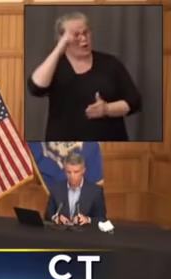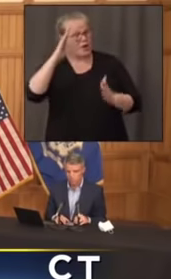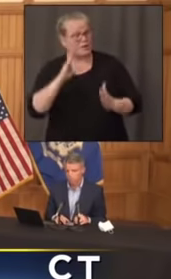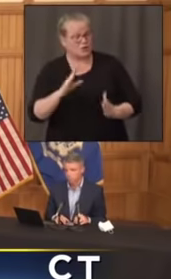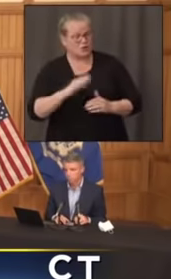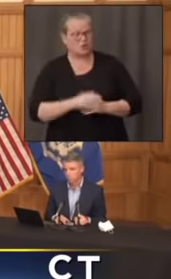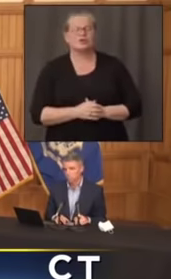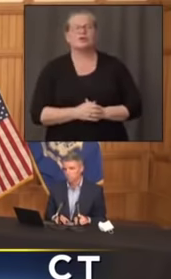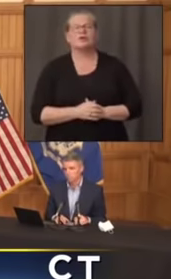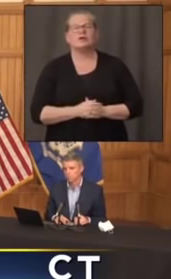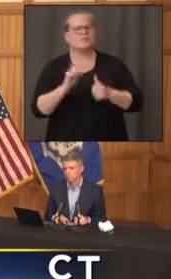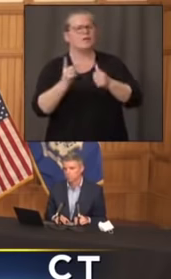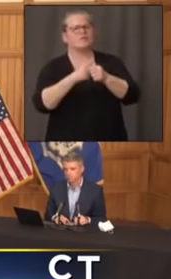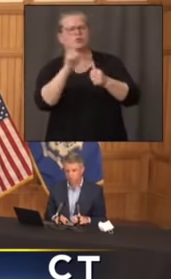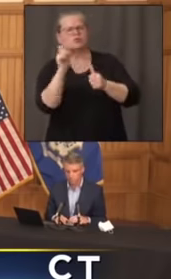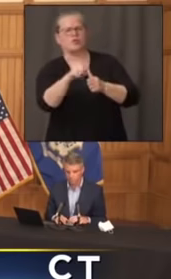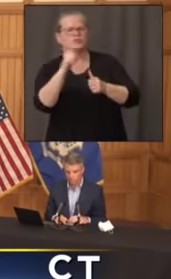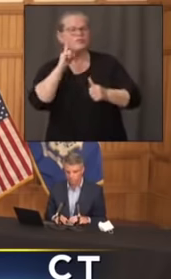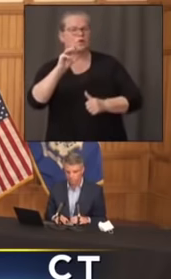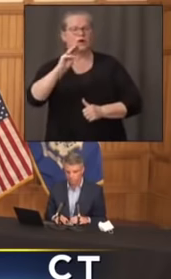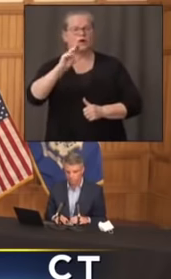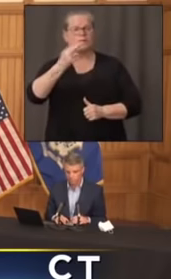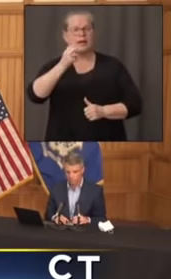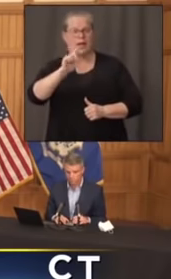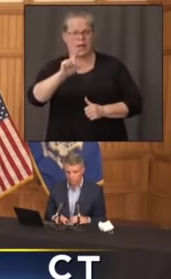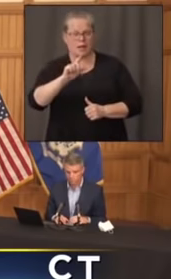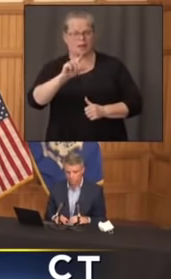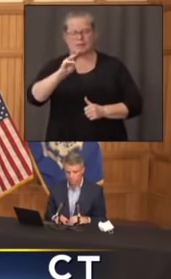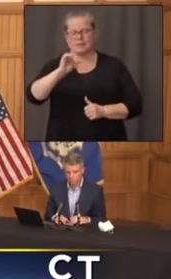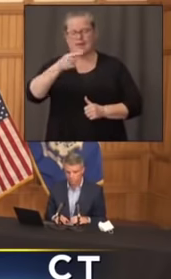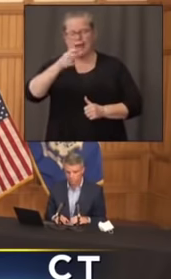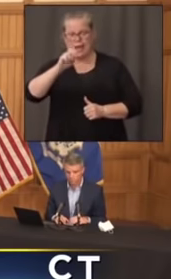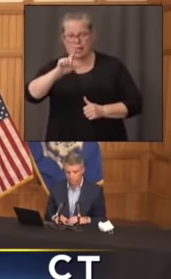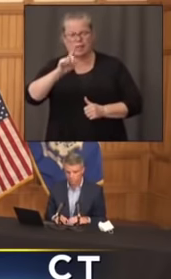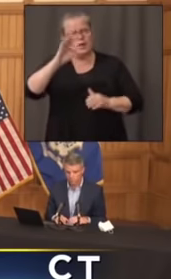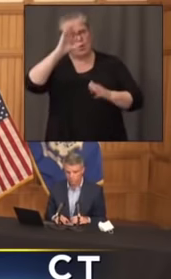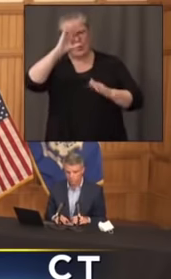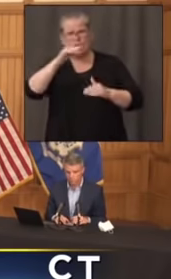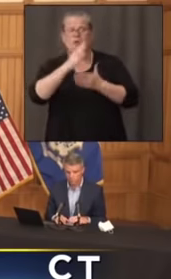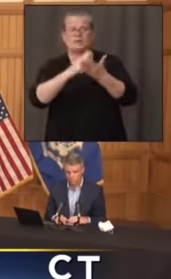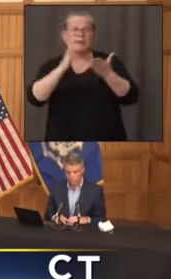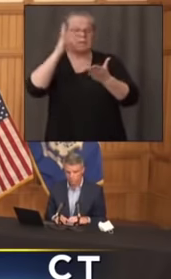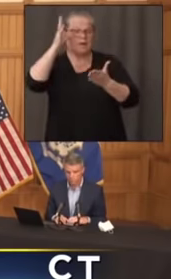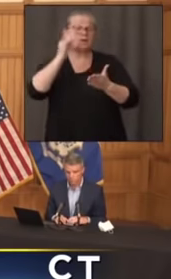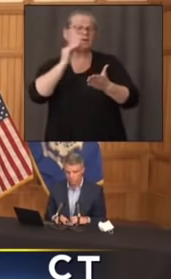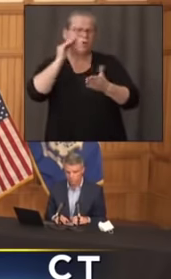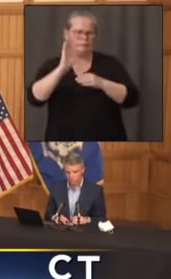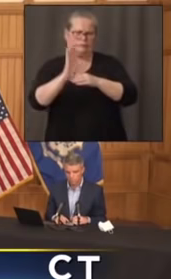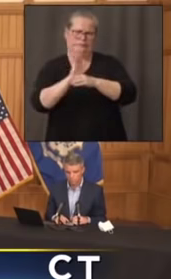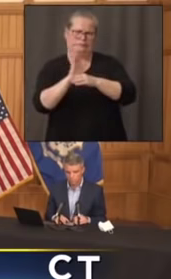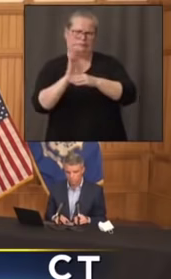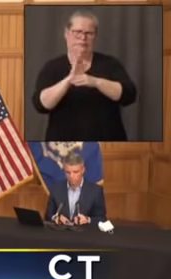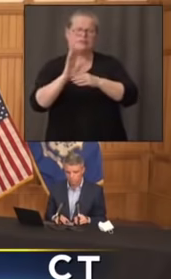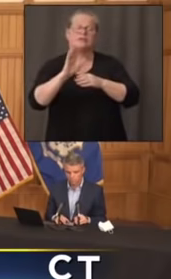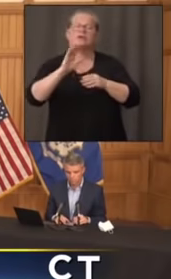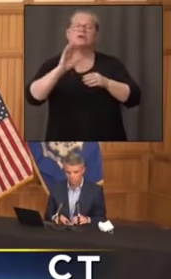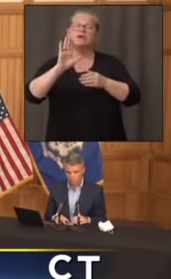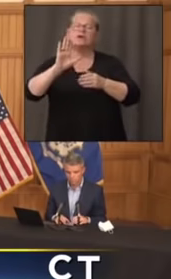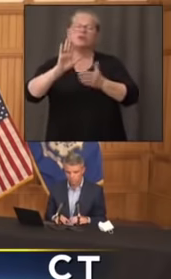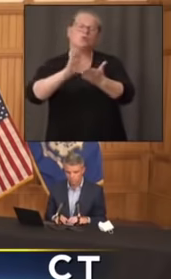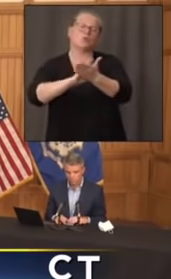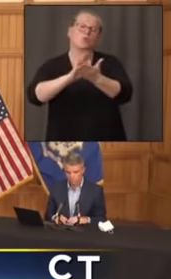My first question is for Miguel. We know there are some busy parents at home that haven't had a chance to look at these guidelines. So what is